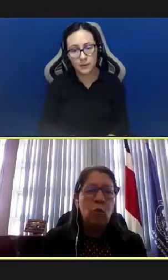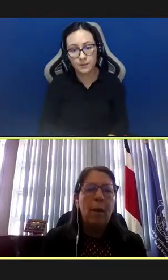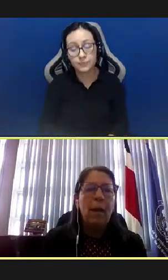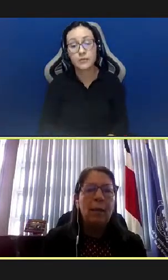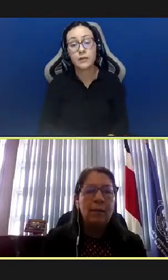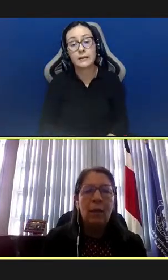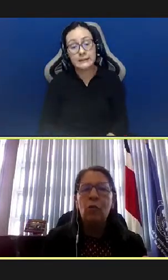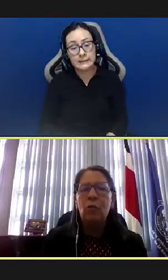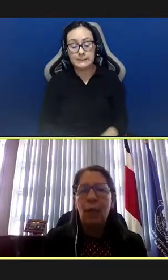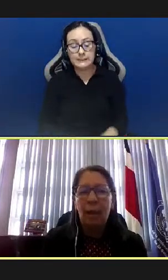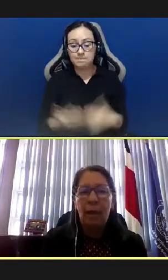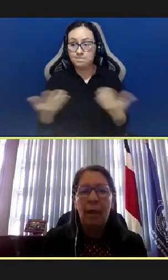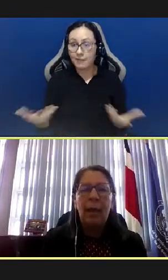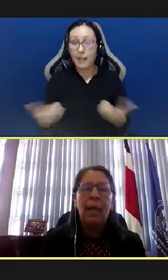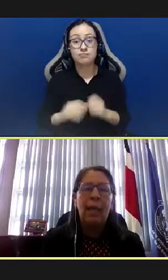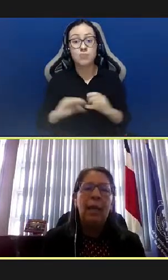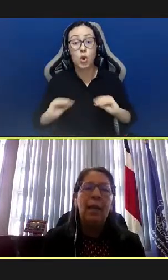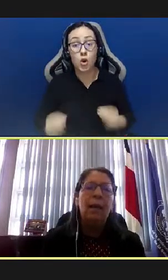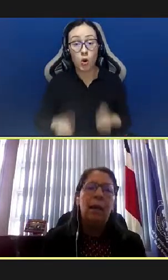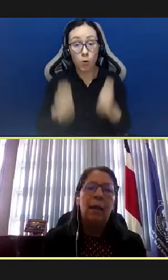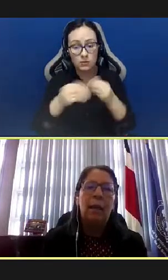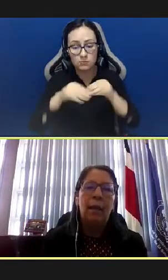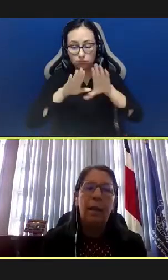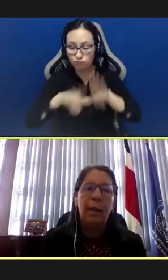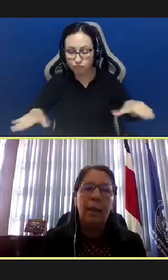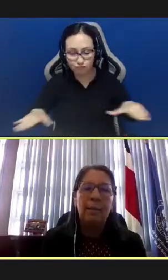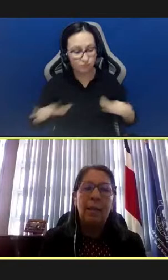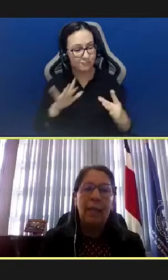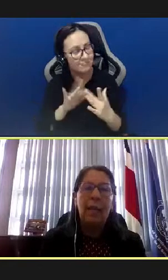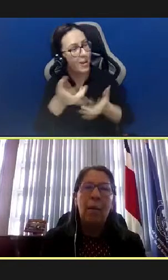well. And human relations